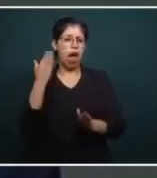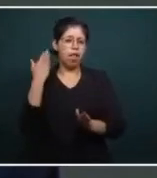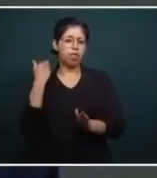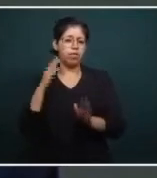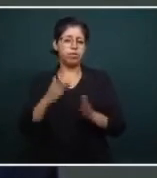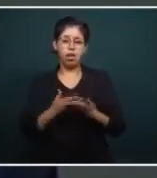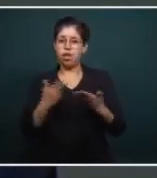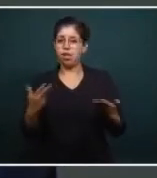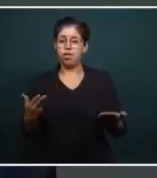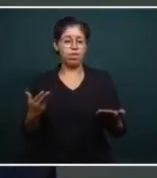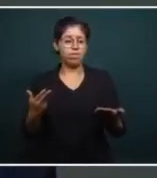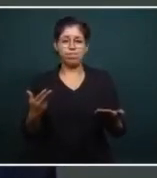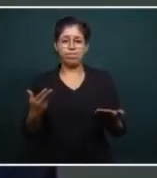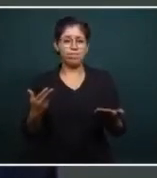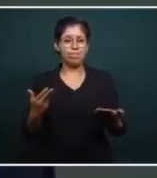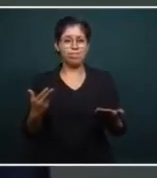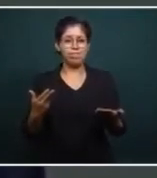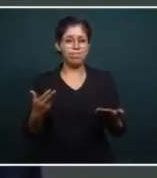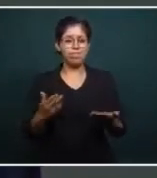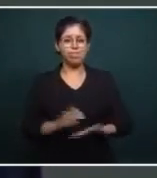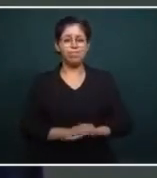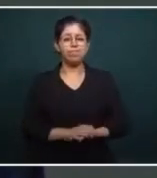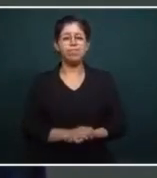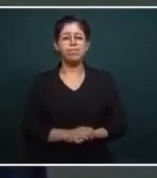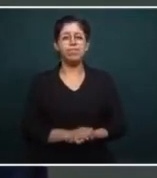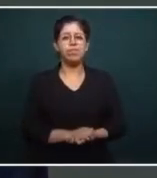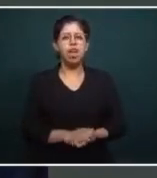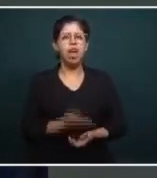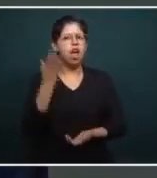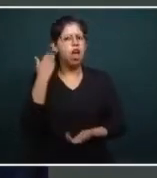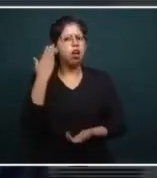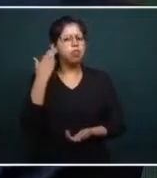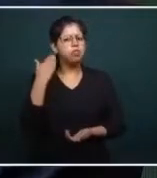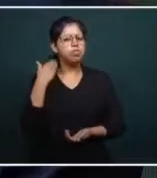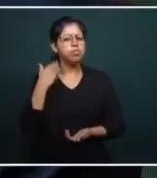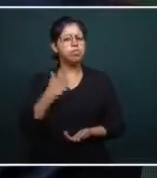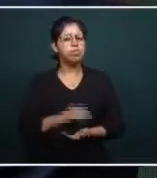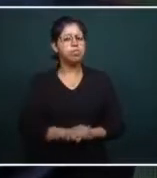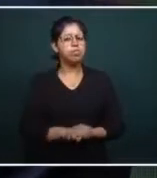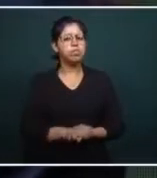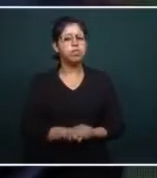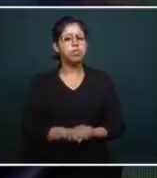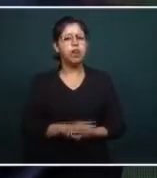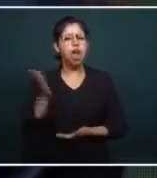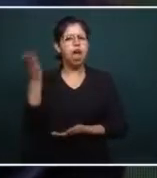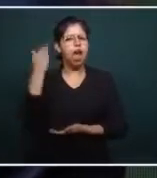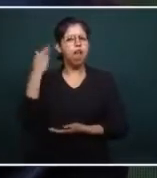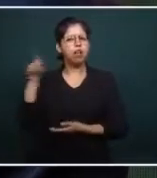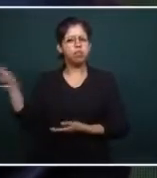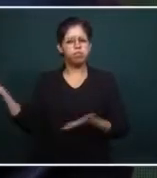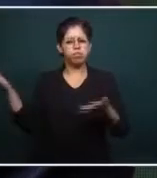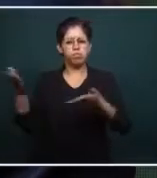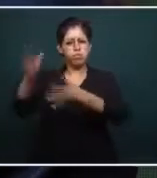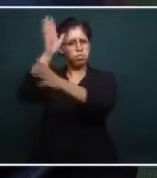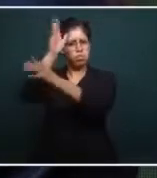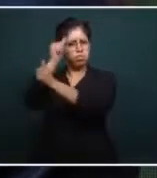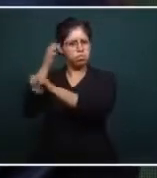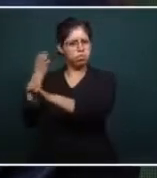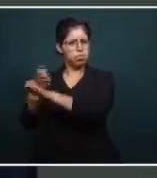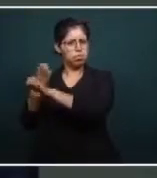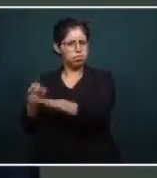was, en un tiempo at one time, hasta un acuerdo, even an